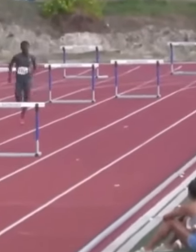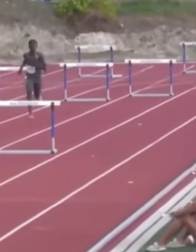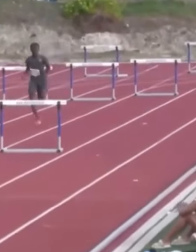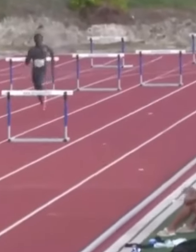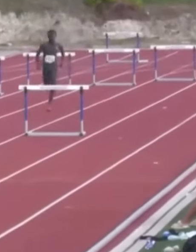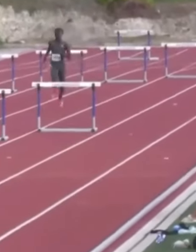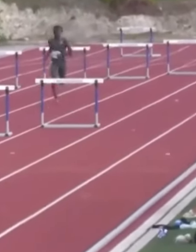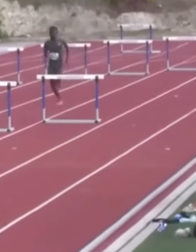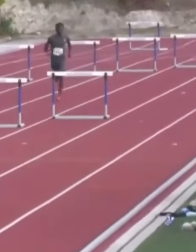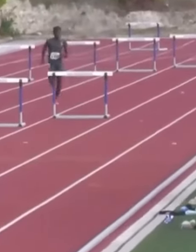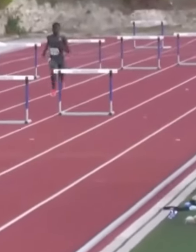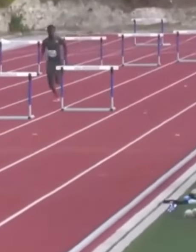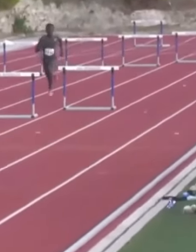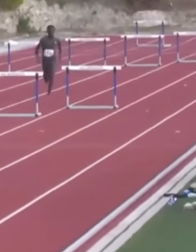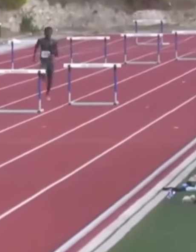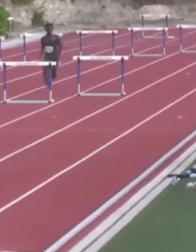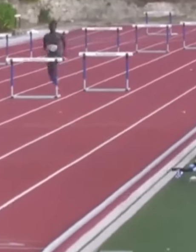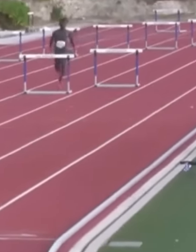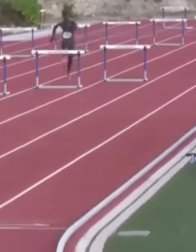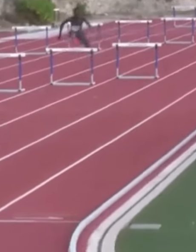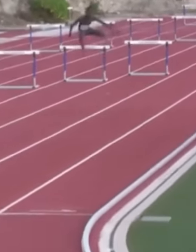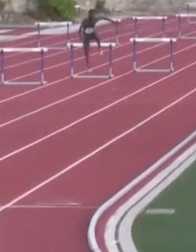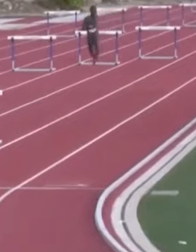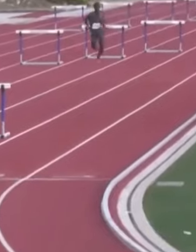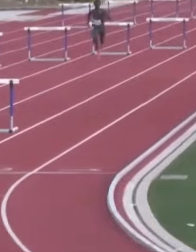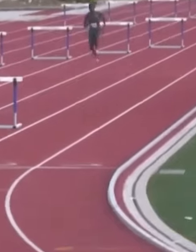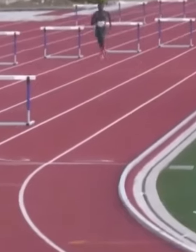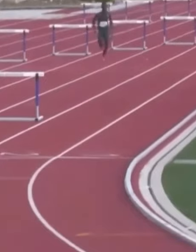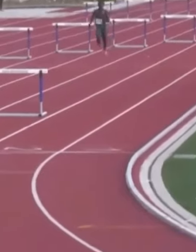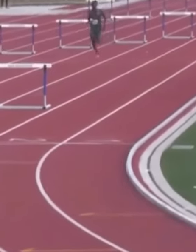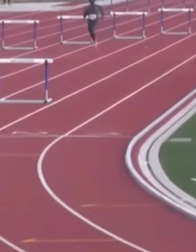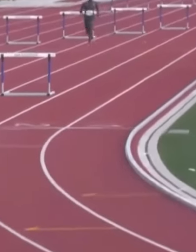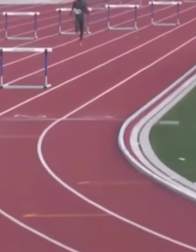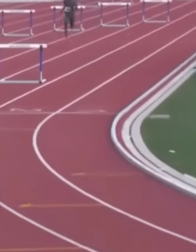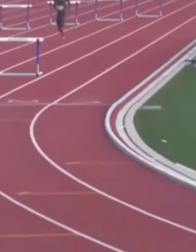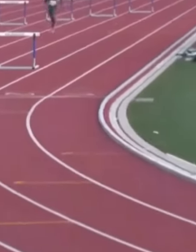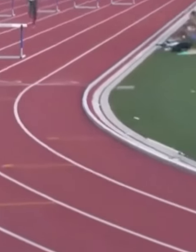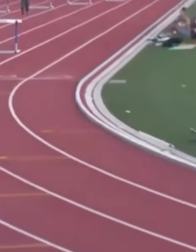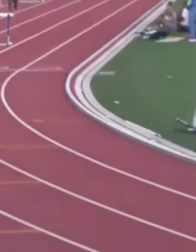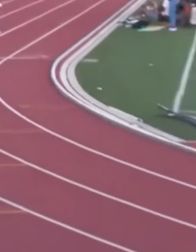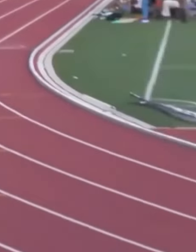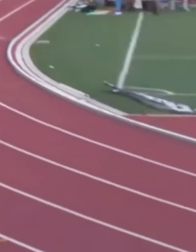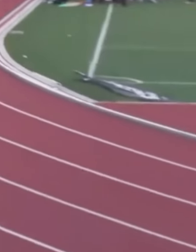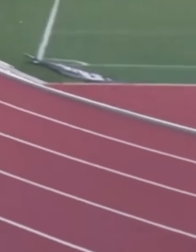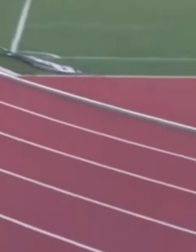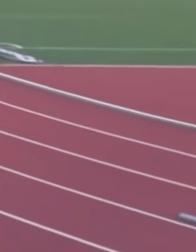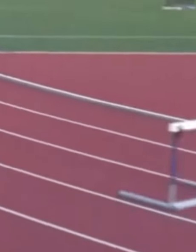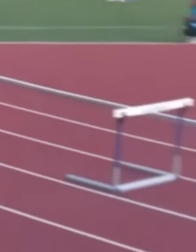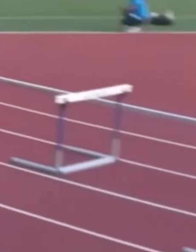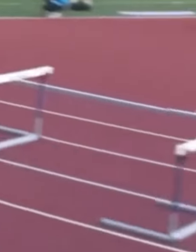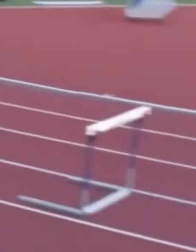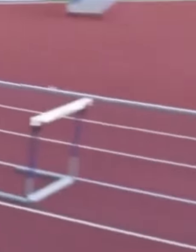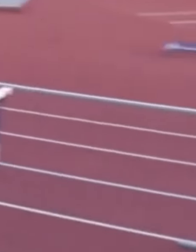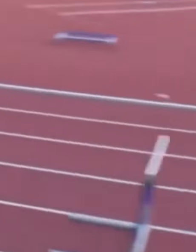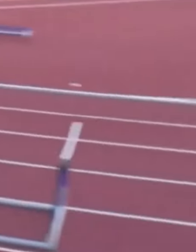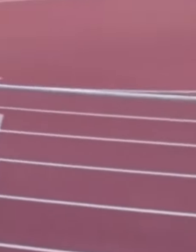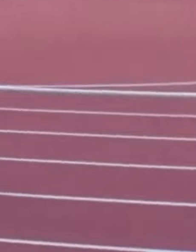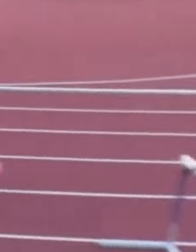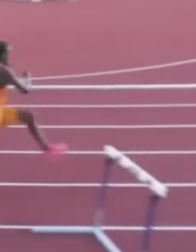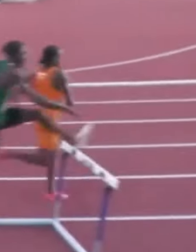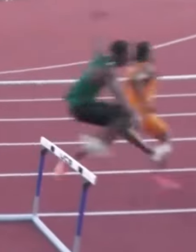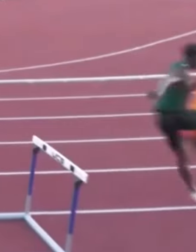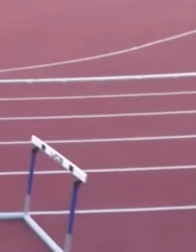just 3 starters, and surging to the front, national record holder Rasheem Griffith. With 200 meters to go, he had Tafari Bishop on his shoulders, as these two